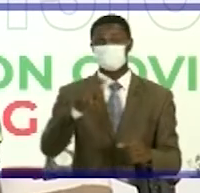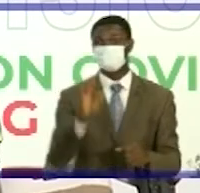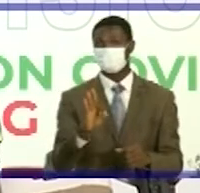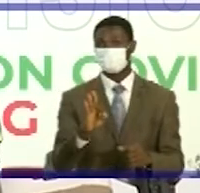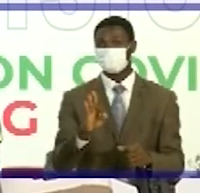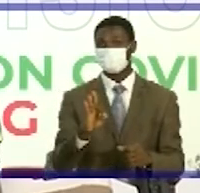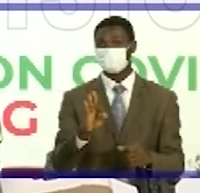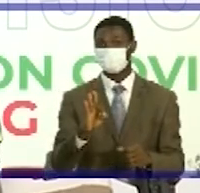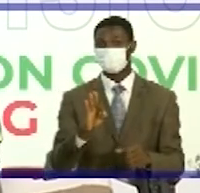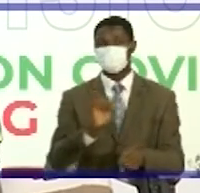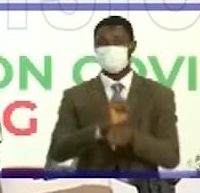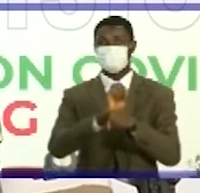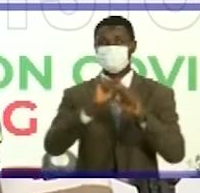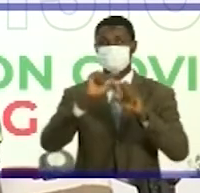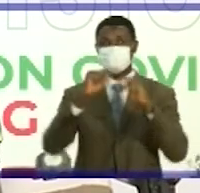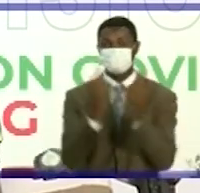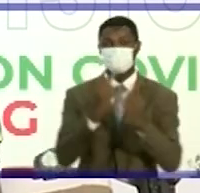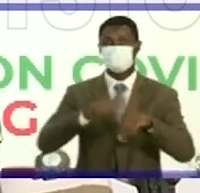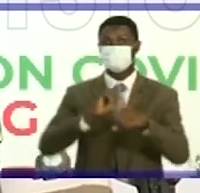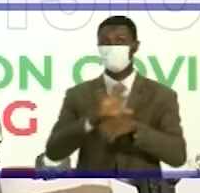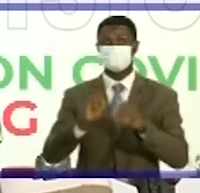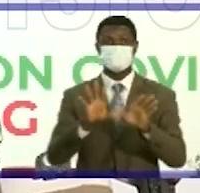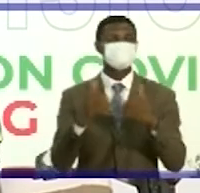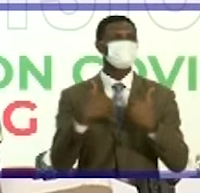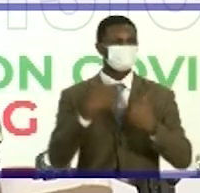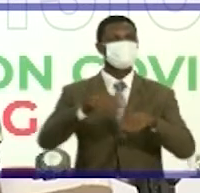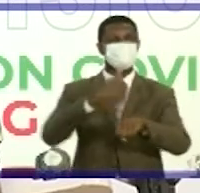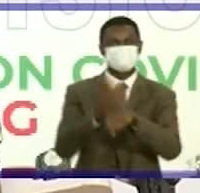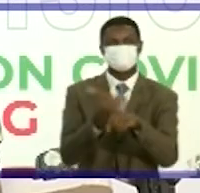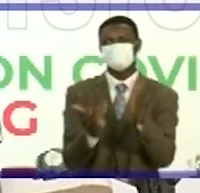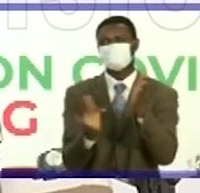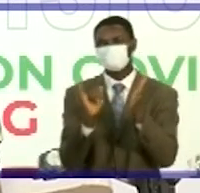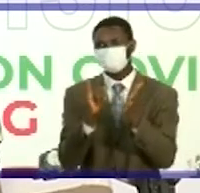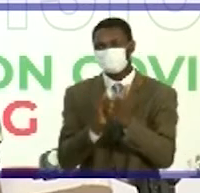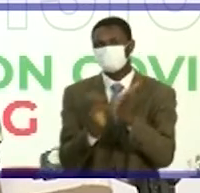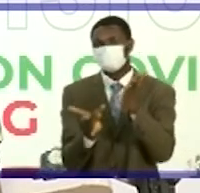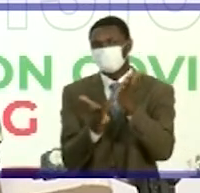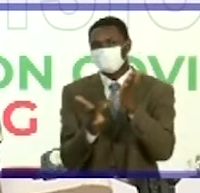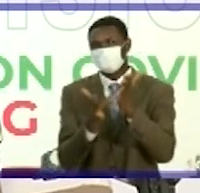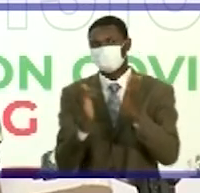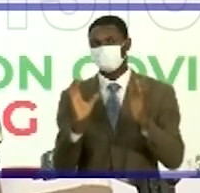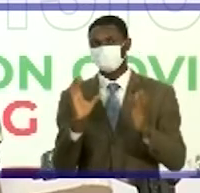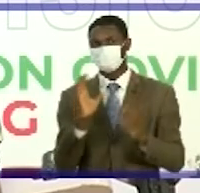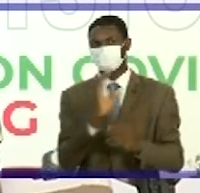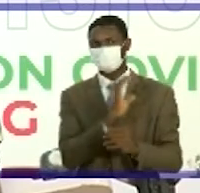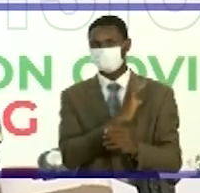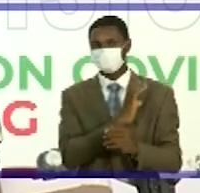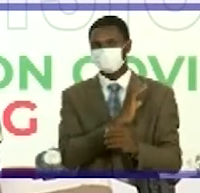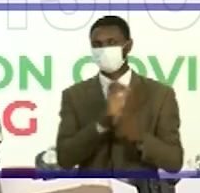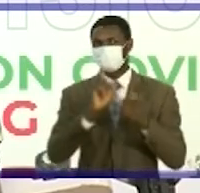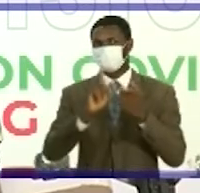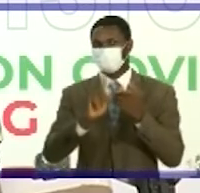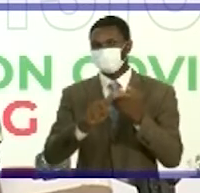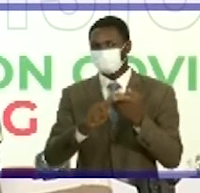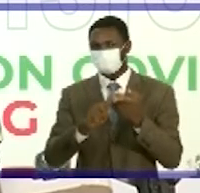Force COVID-19 had set up that technical committee to come up with this date where